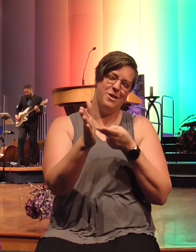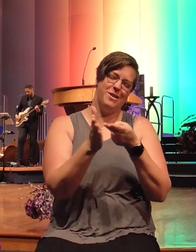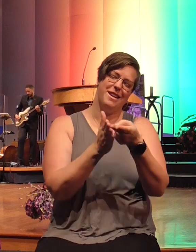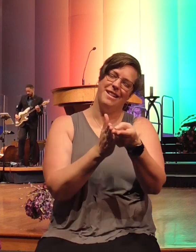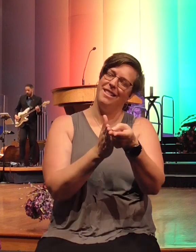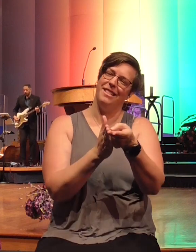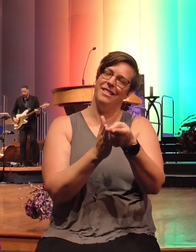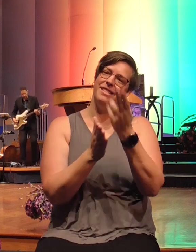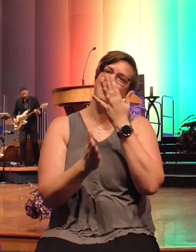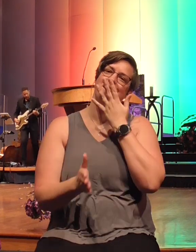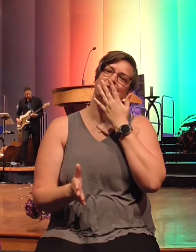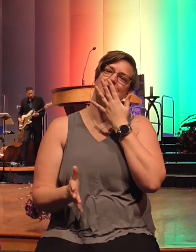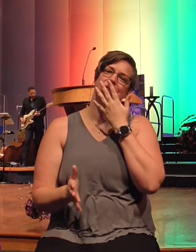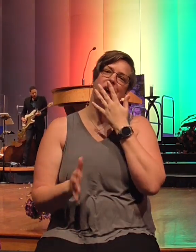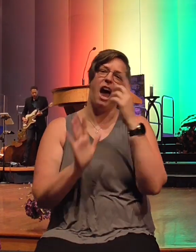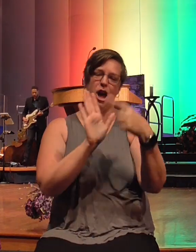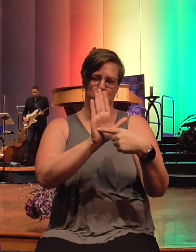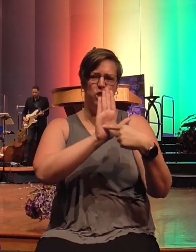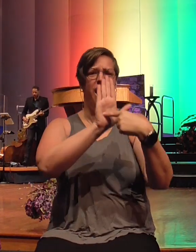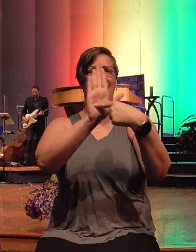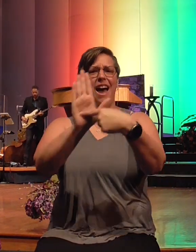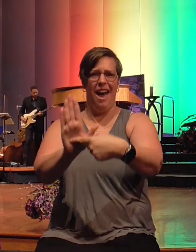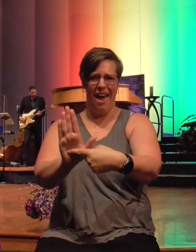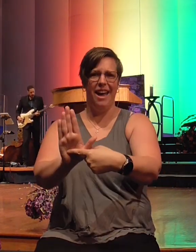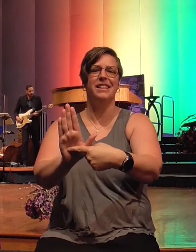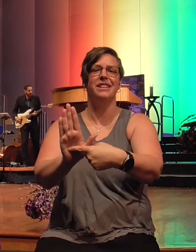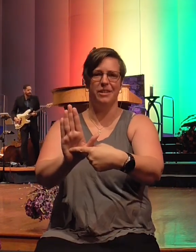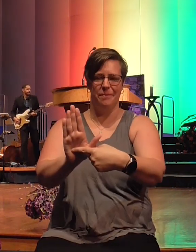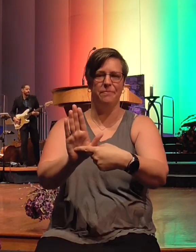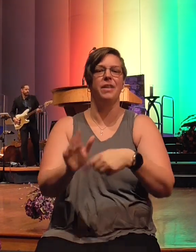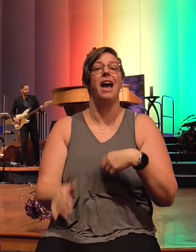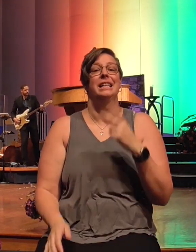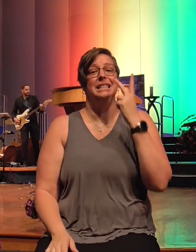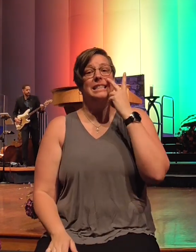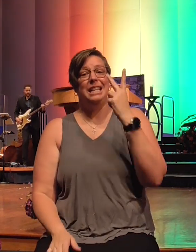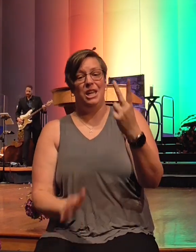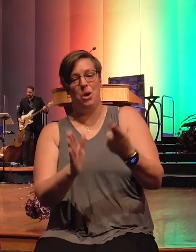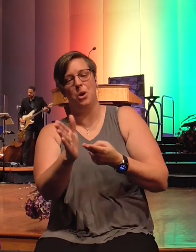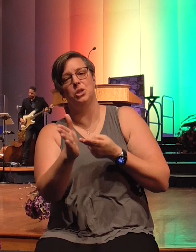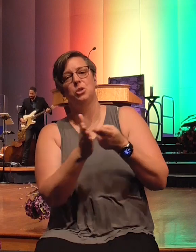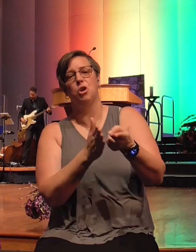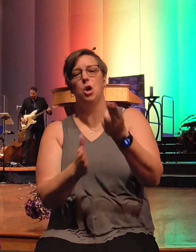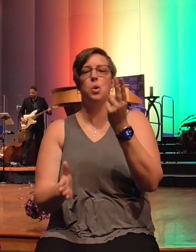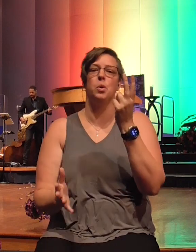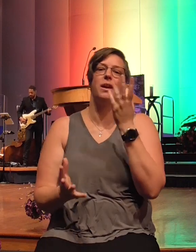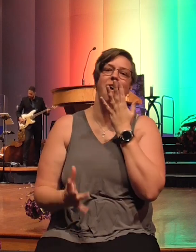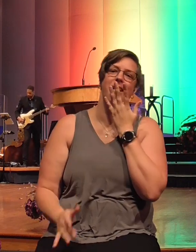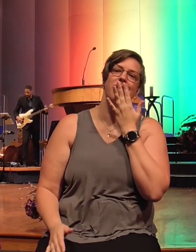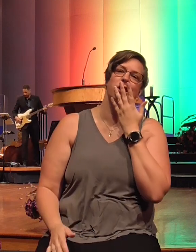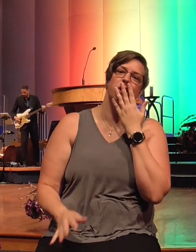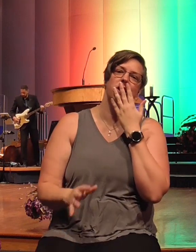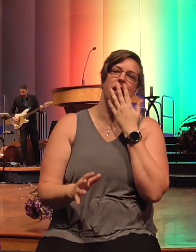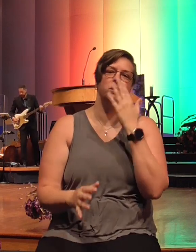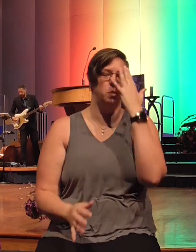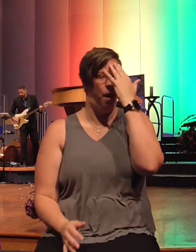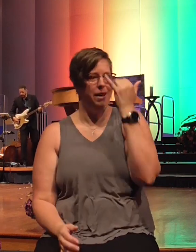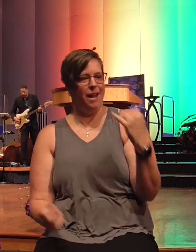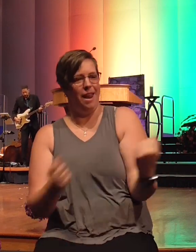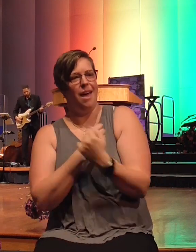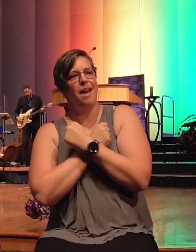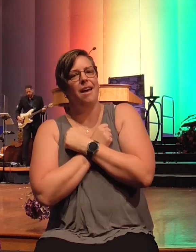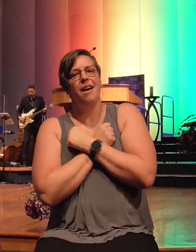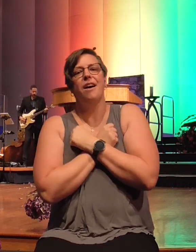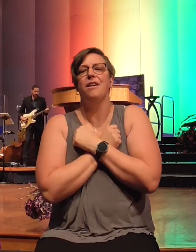true colors are shining through. See your true colors, and that's why